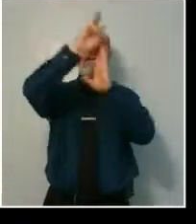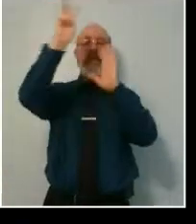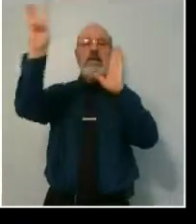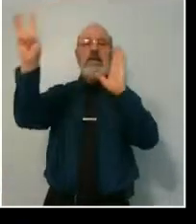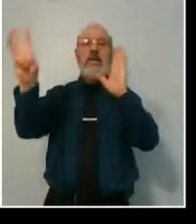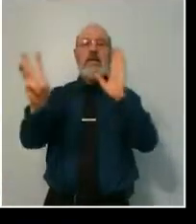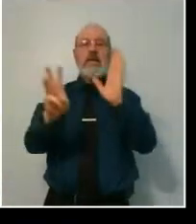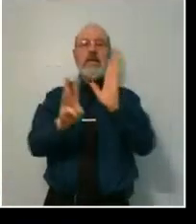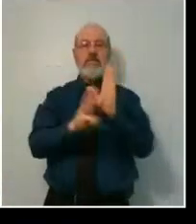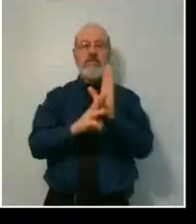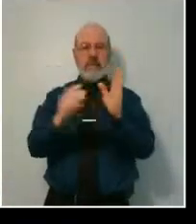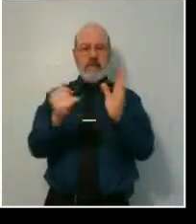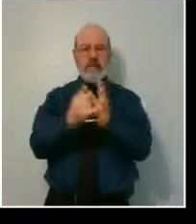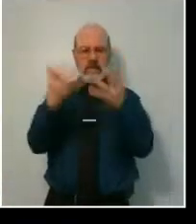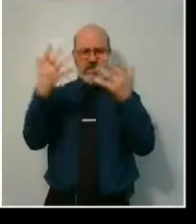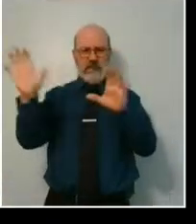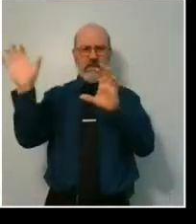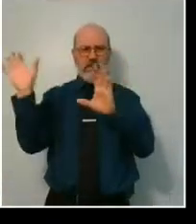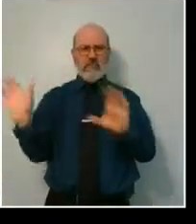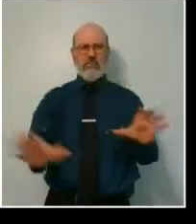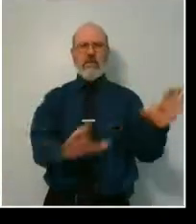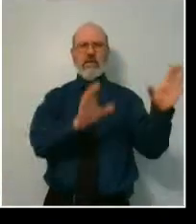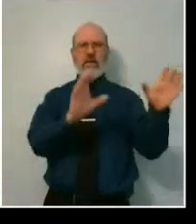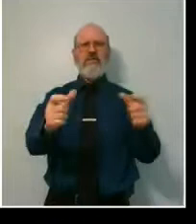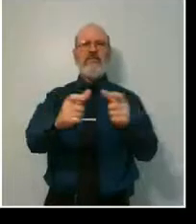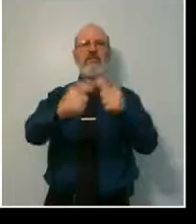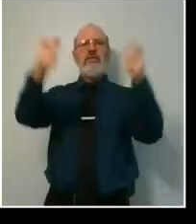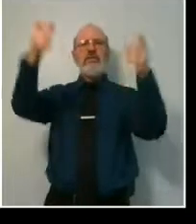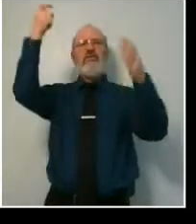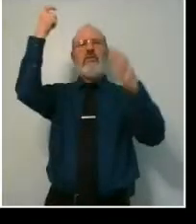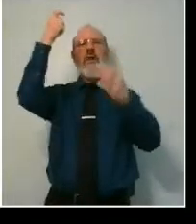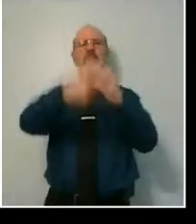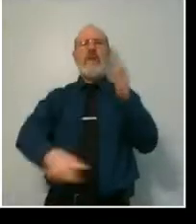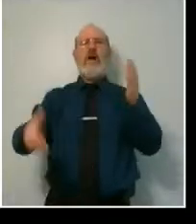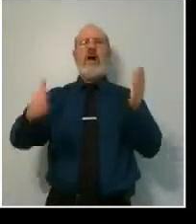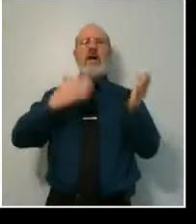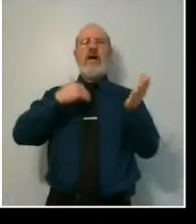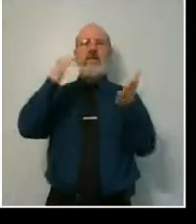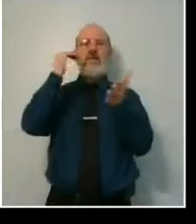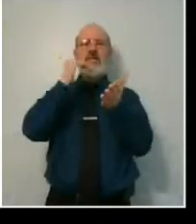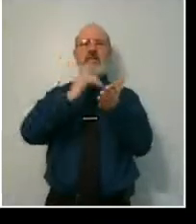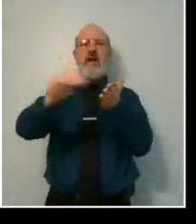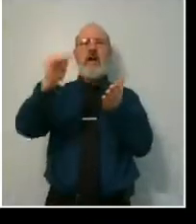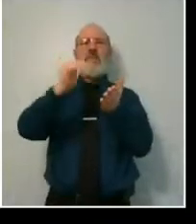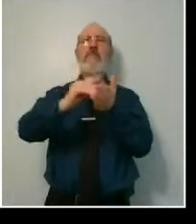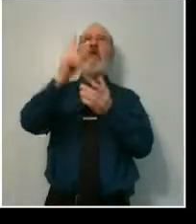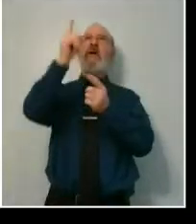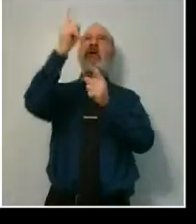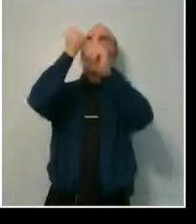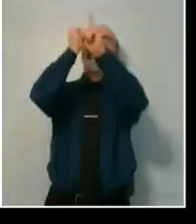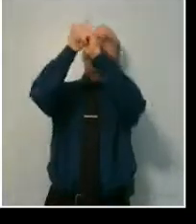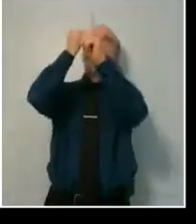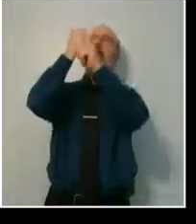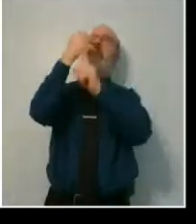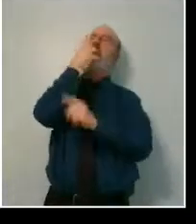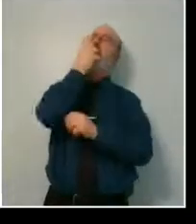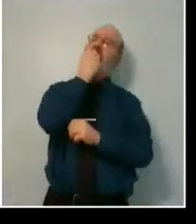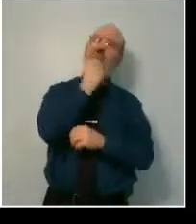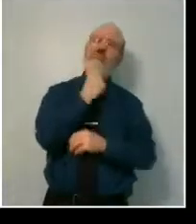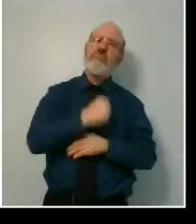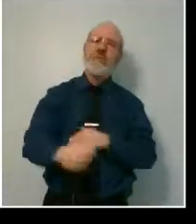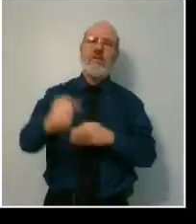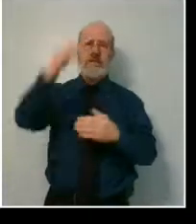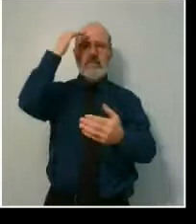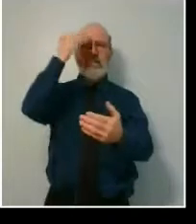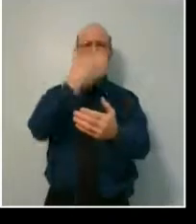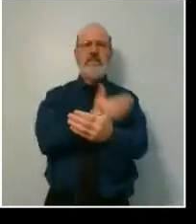and his will it was done. Great price of my pardon, his own